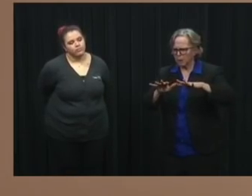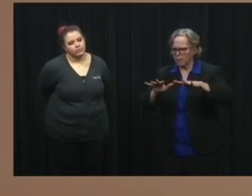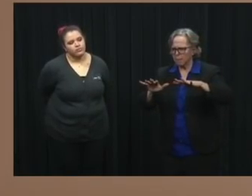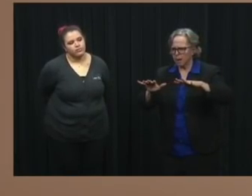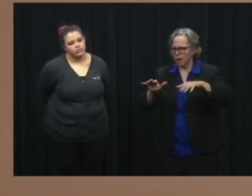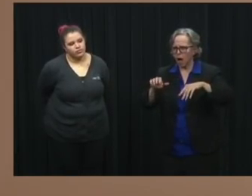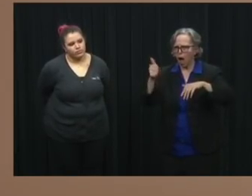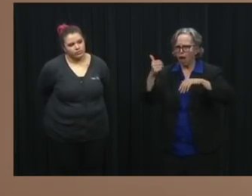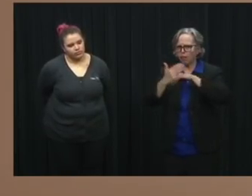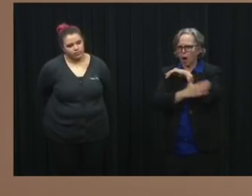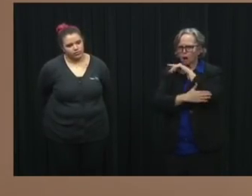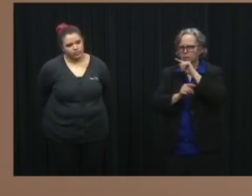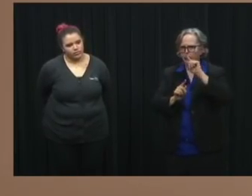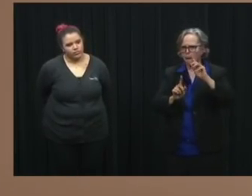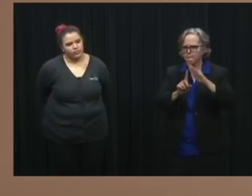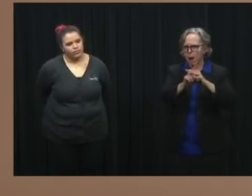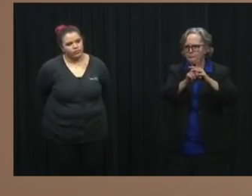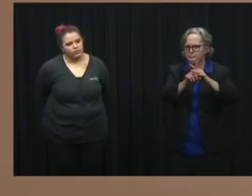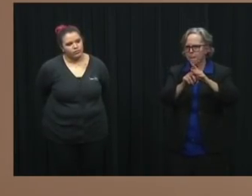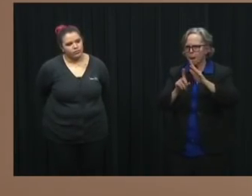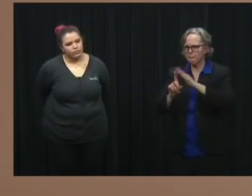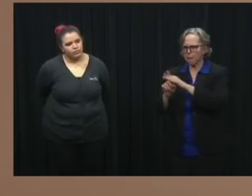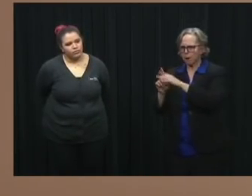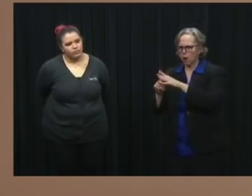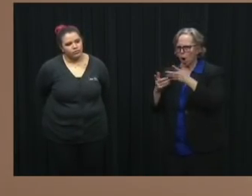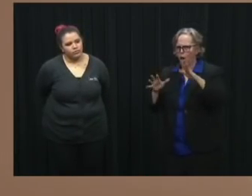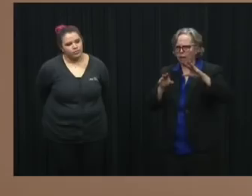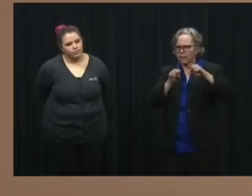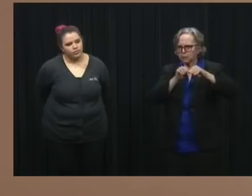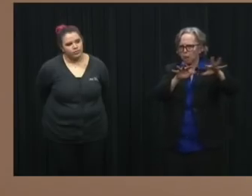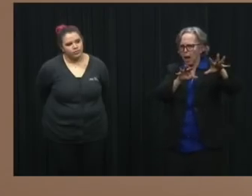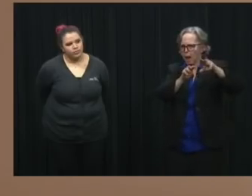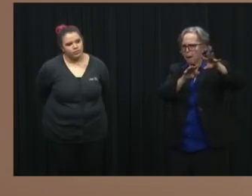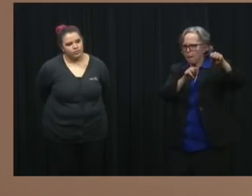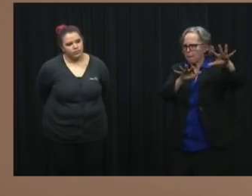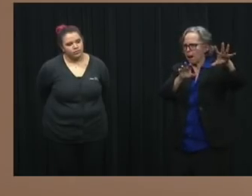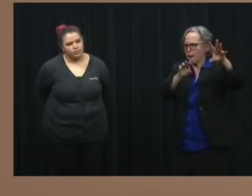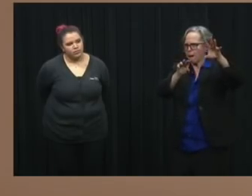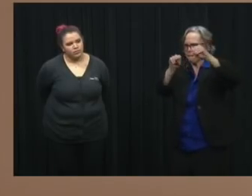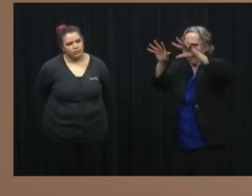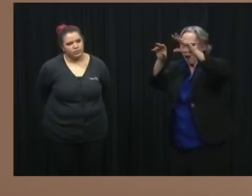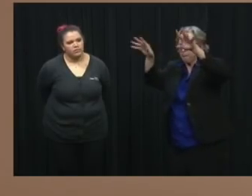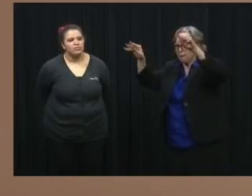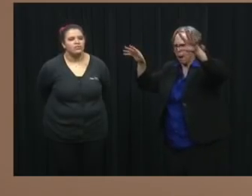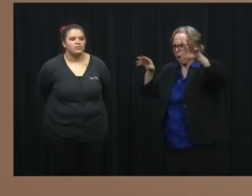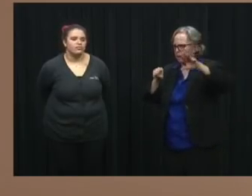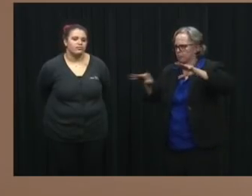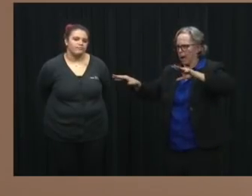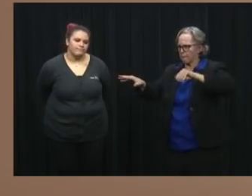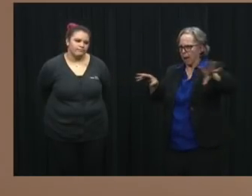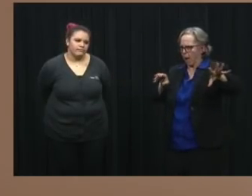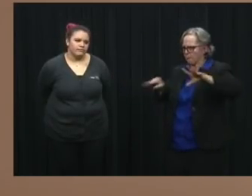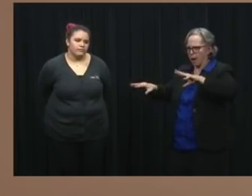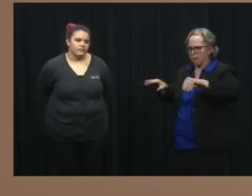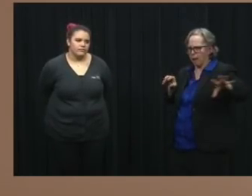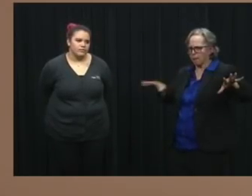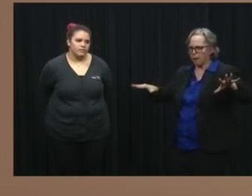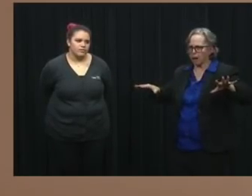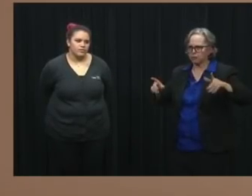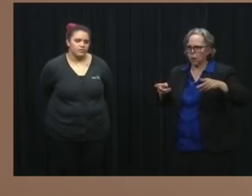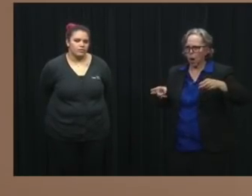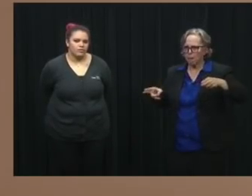it seeded throughout, and then you're seeing those spikes. So even in Ohio, we won't see one Wuhan, we'll